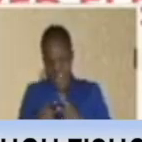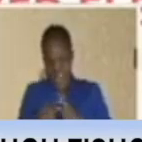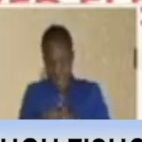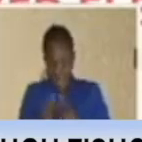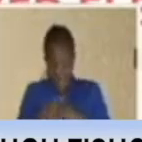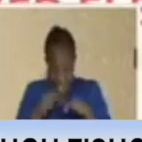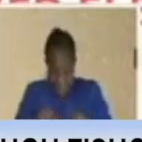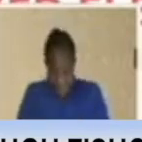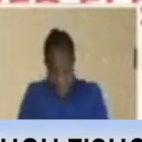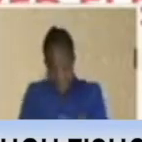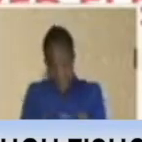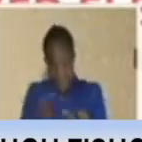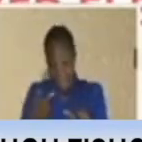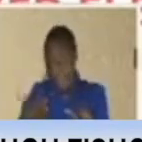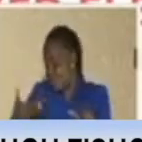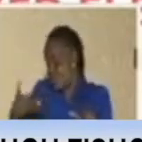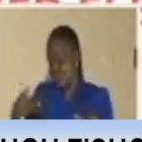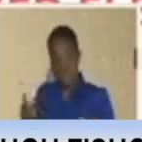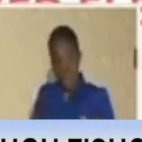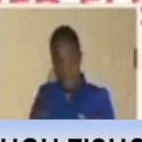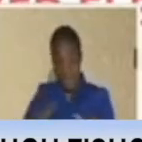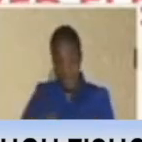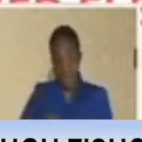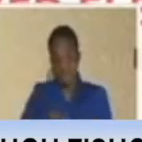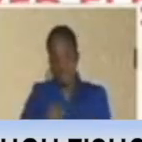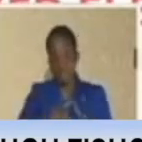past, will